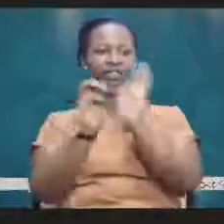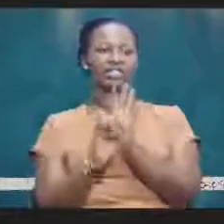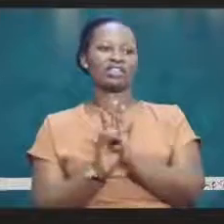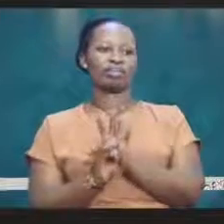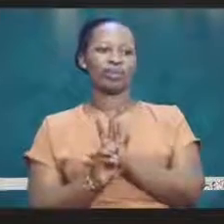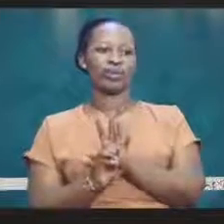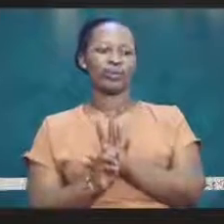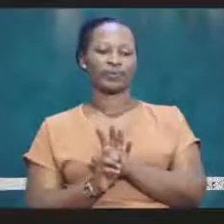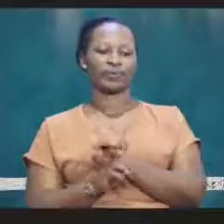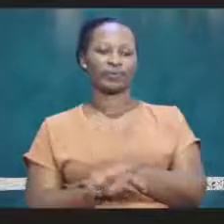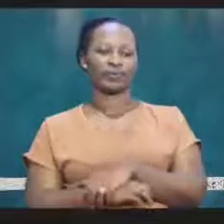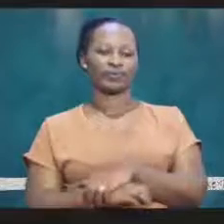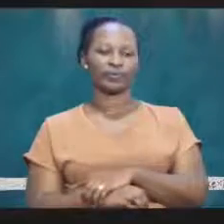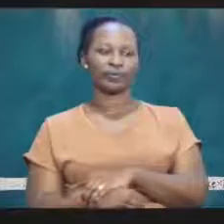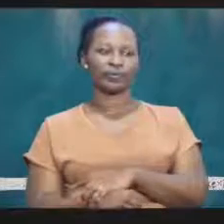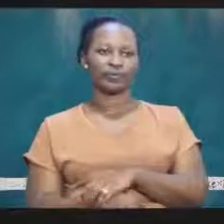example.